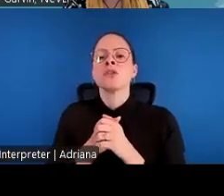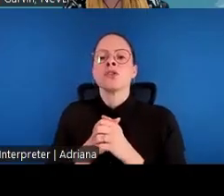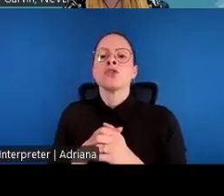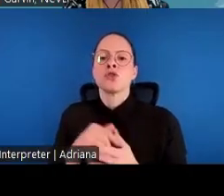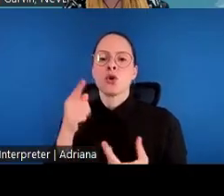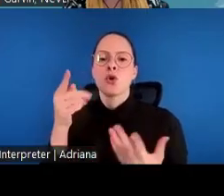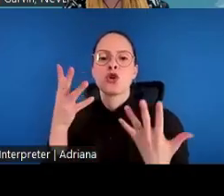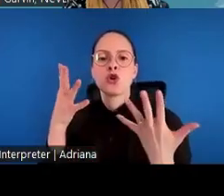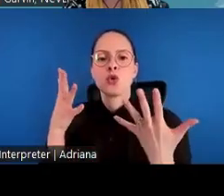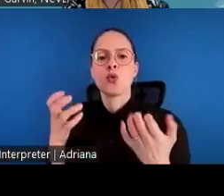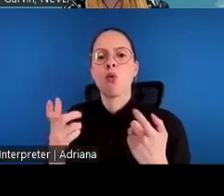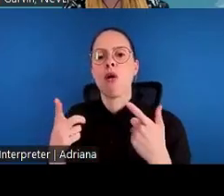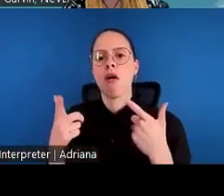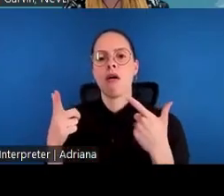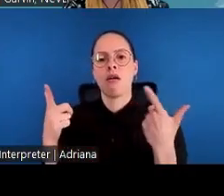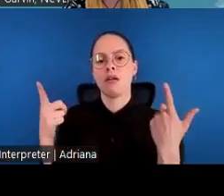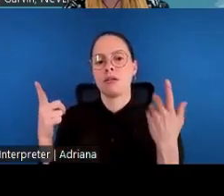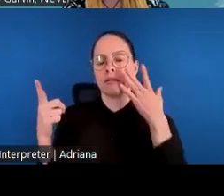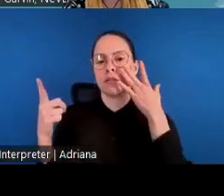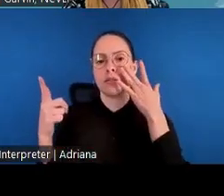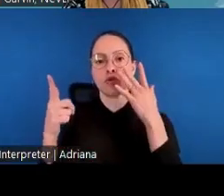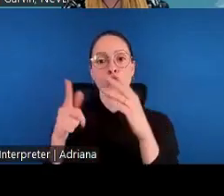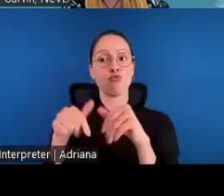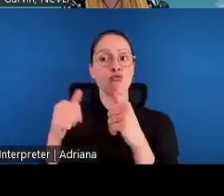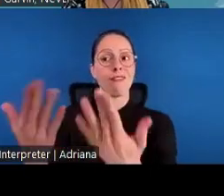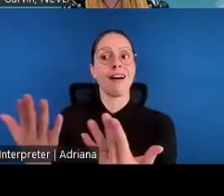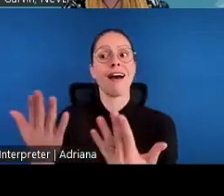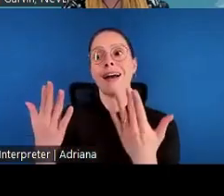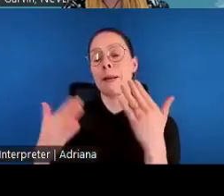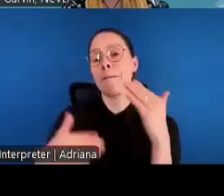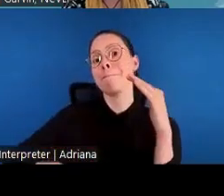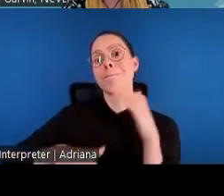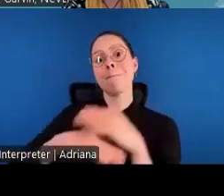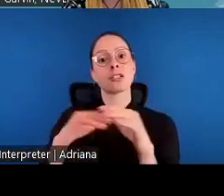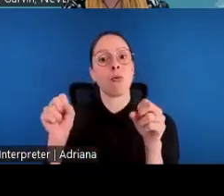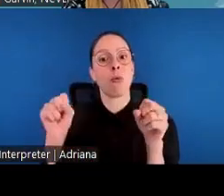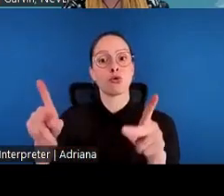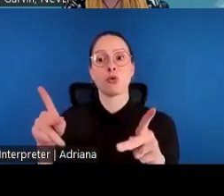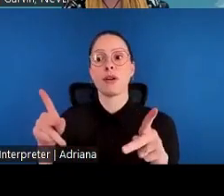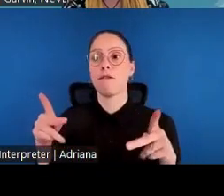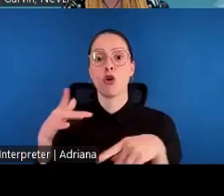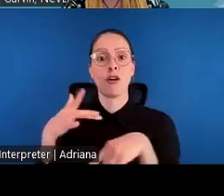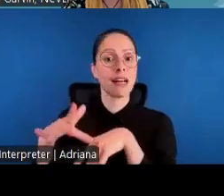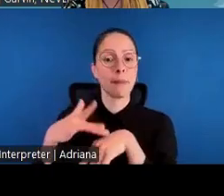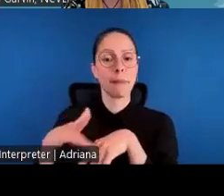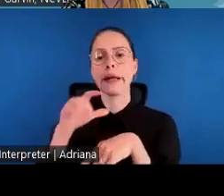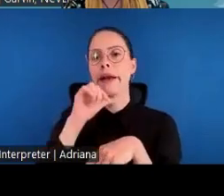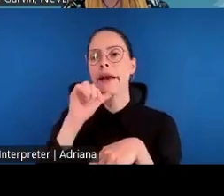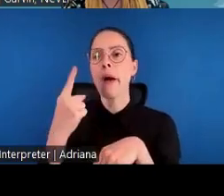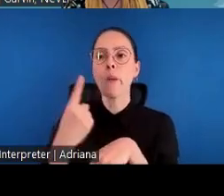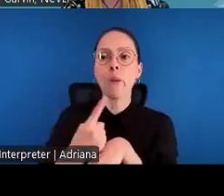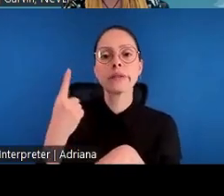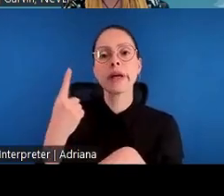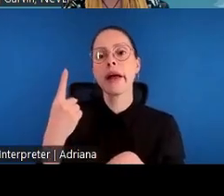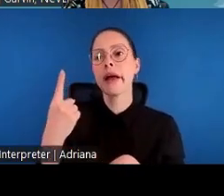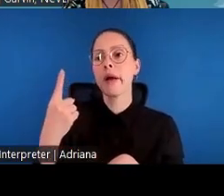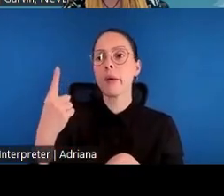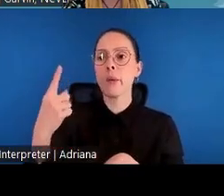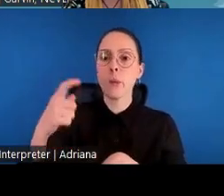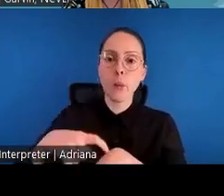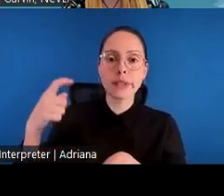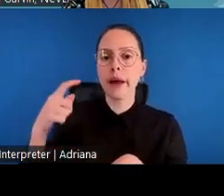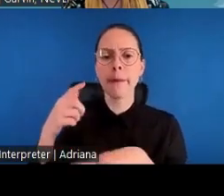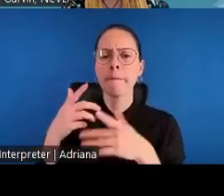maximum opportunity for your availability, like not give them just one date or one time. You have to recognize, well, you don't have to, but I suggest you recognize